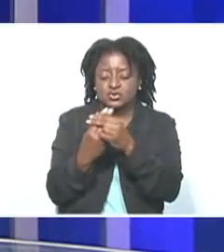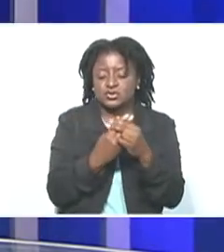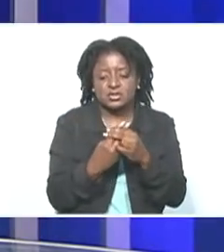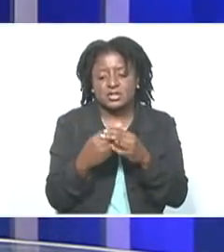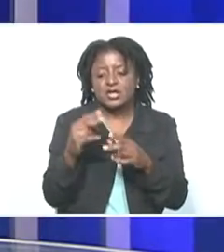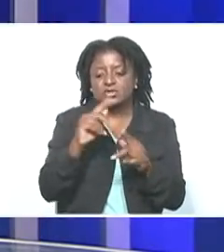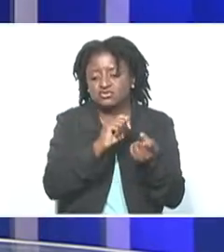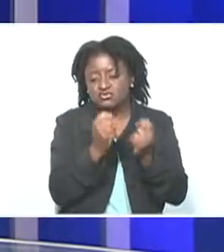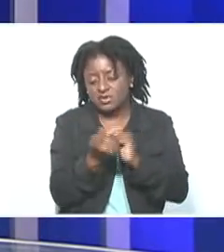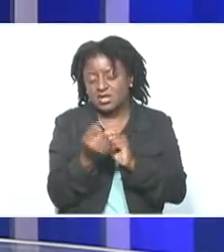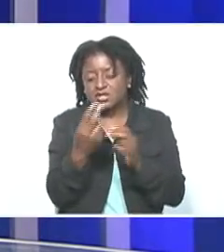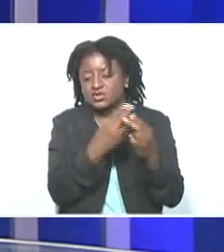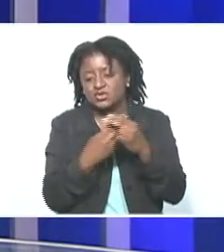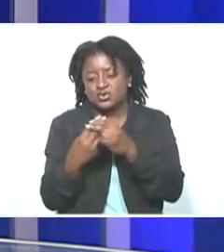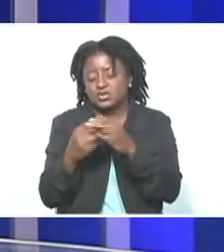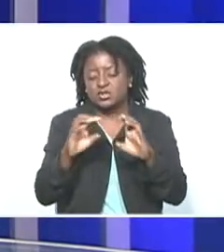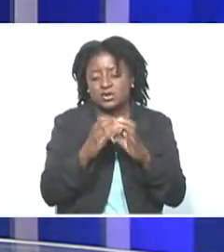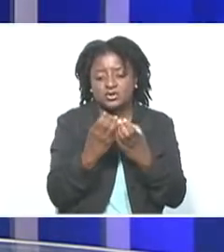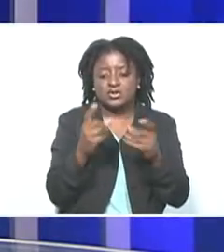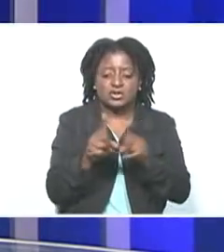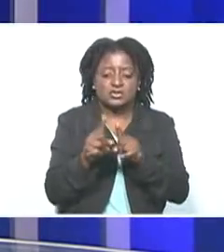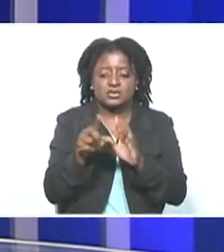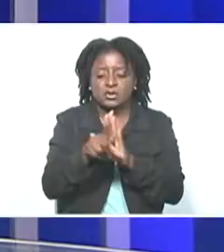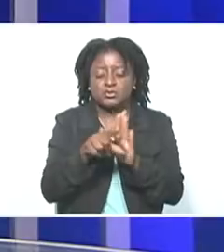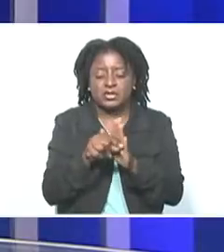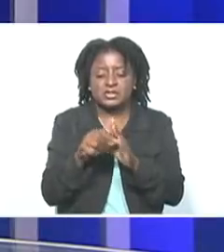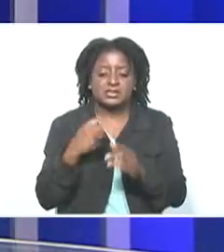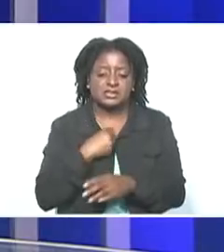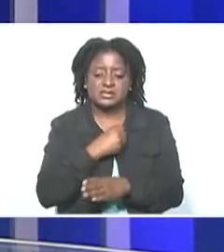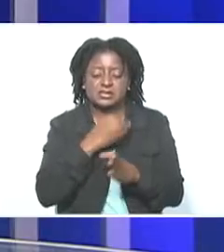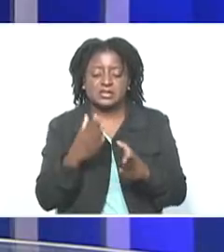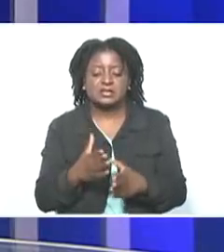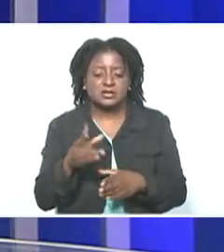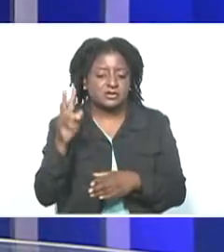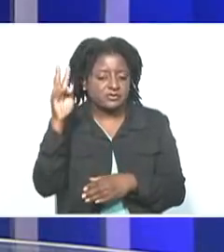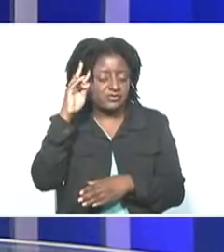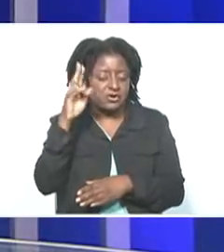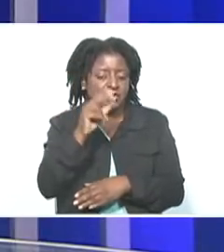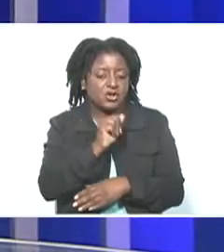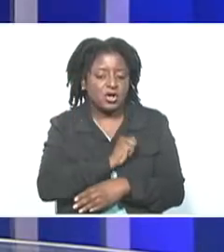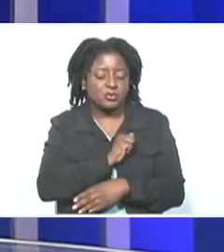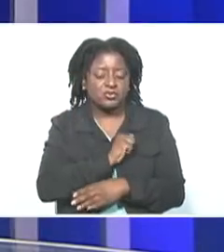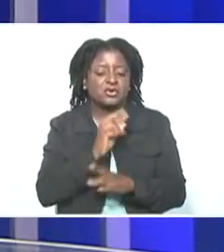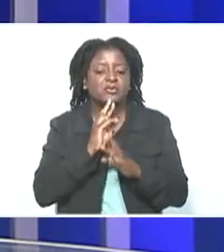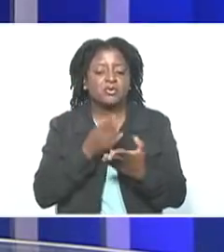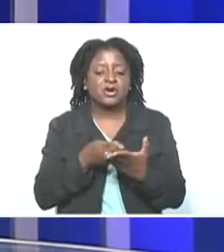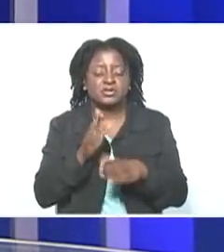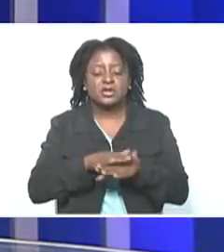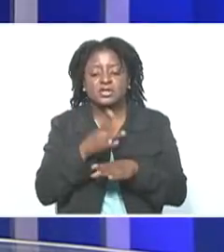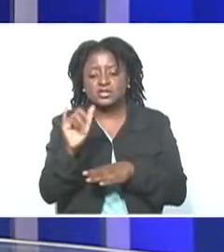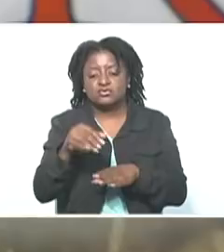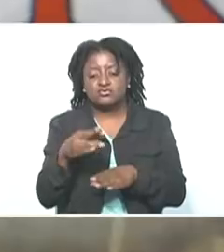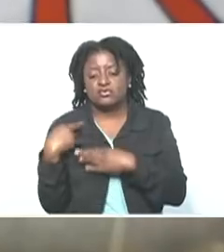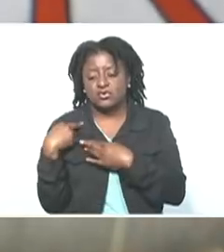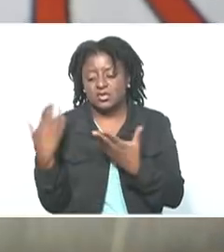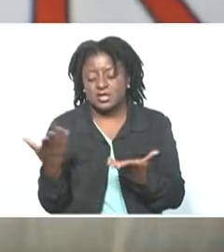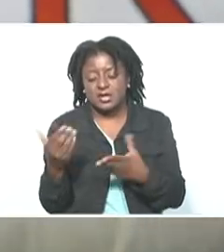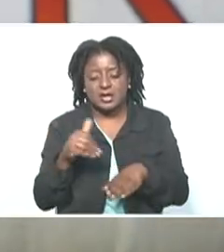Union Congress. He was also appointed a senator. Vaughn Albury reports on his role here at ZNS.